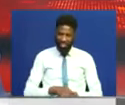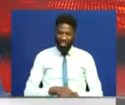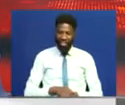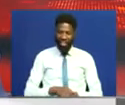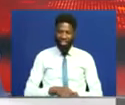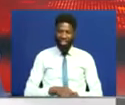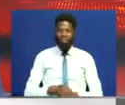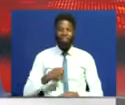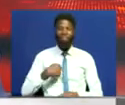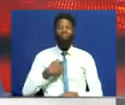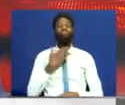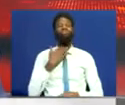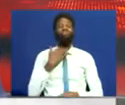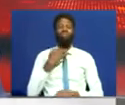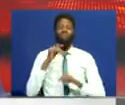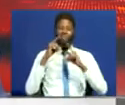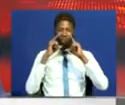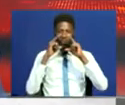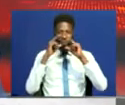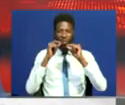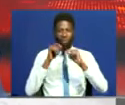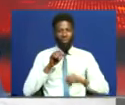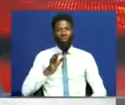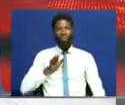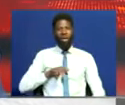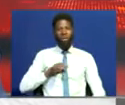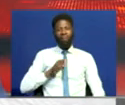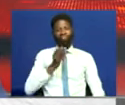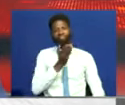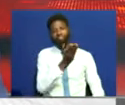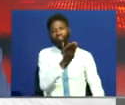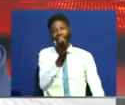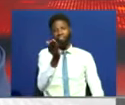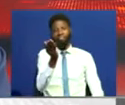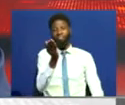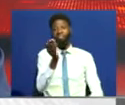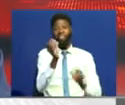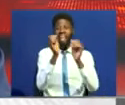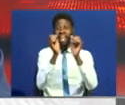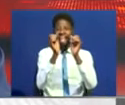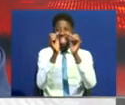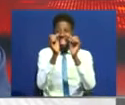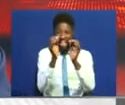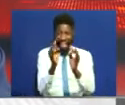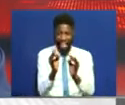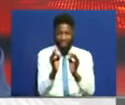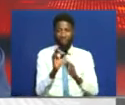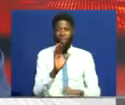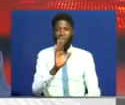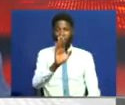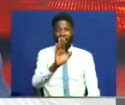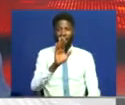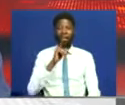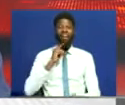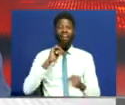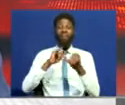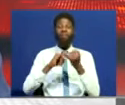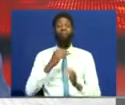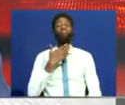Mm. If it comes to your intimate partner wanting to hit at you, please walk